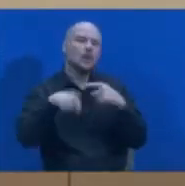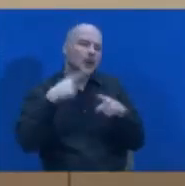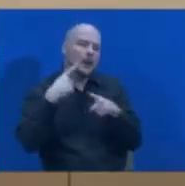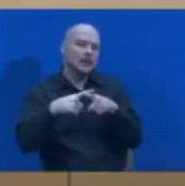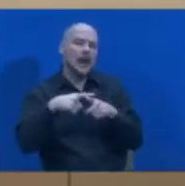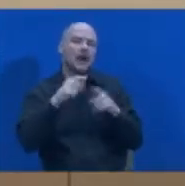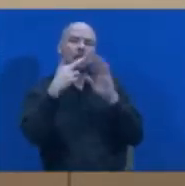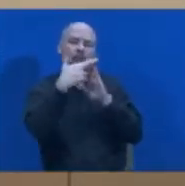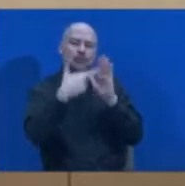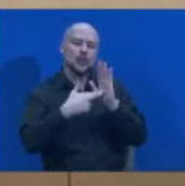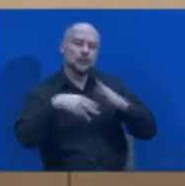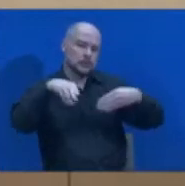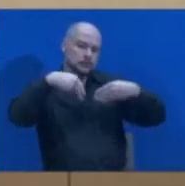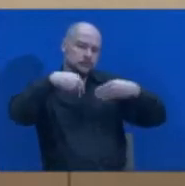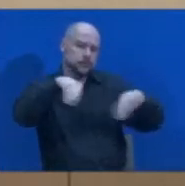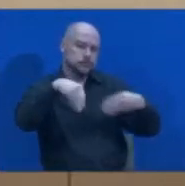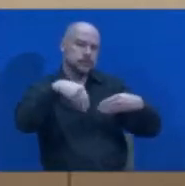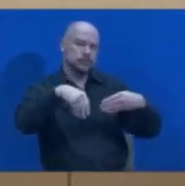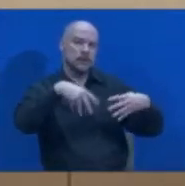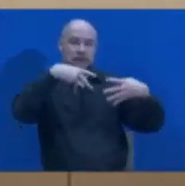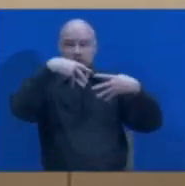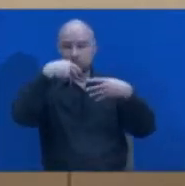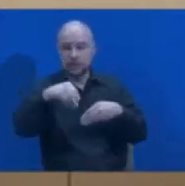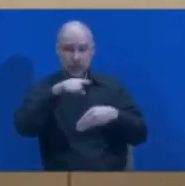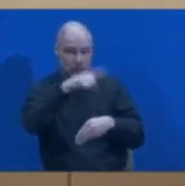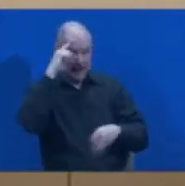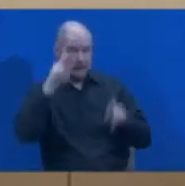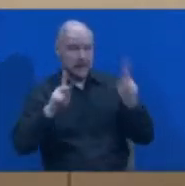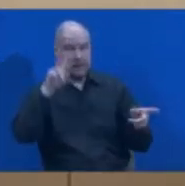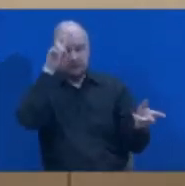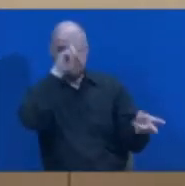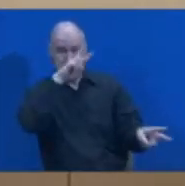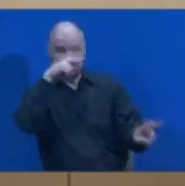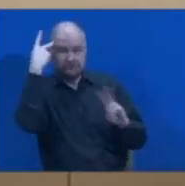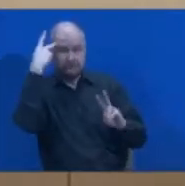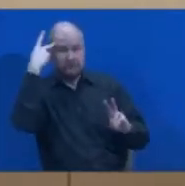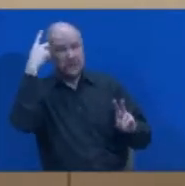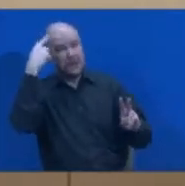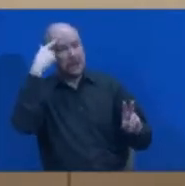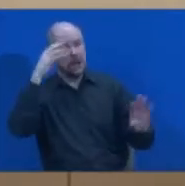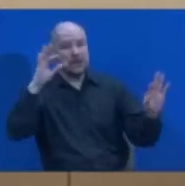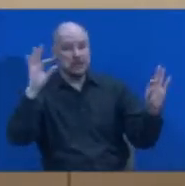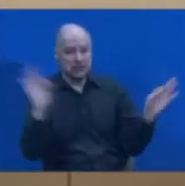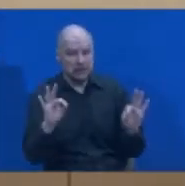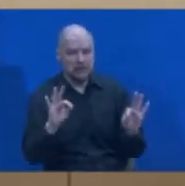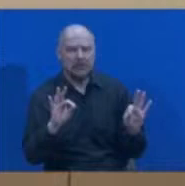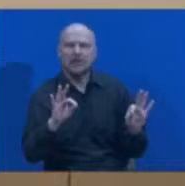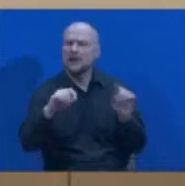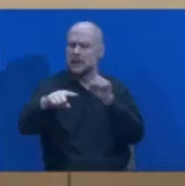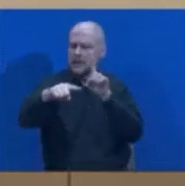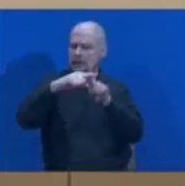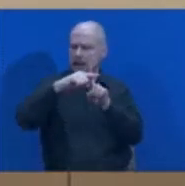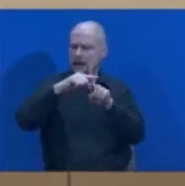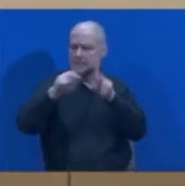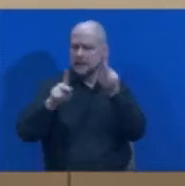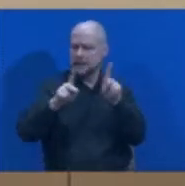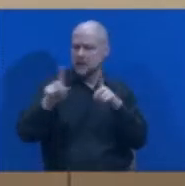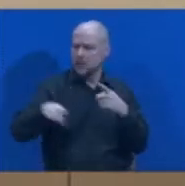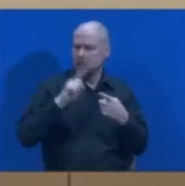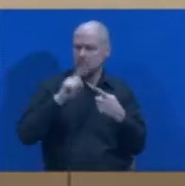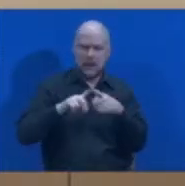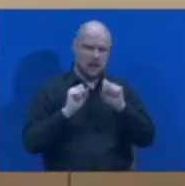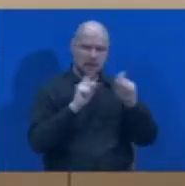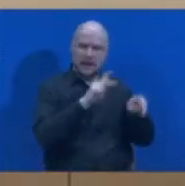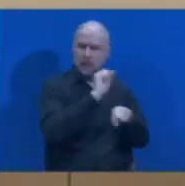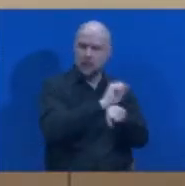loosening of the restrictions or the start of phase 1? And then secondly, there hasn't been really much said about when people begin to return to offices and what